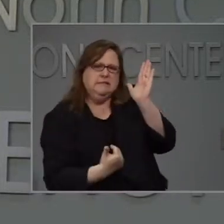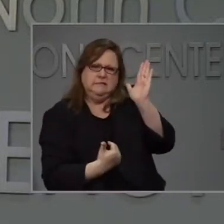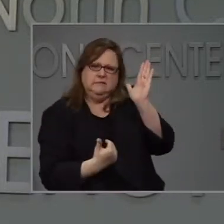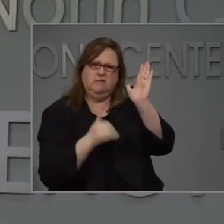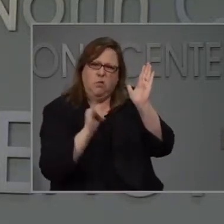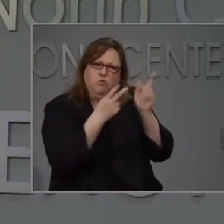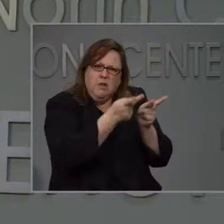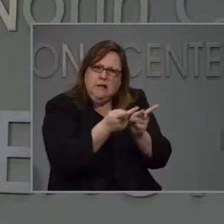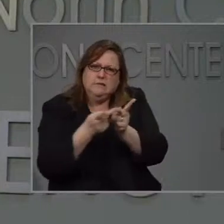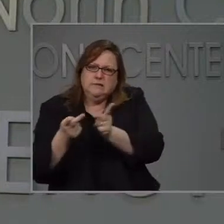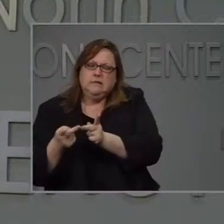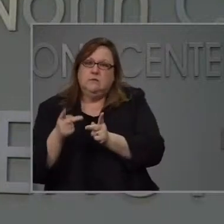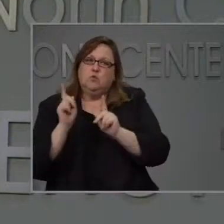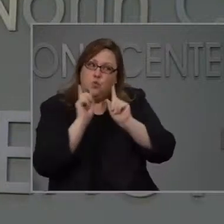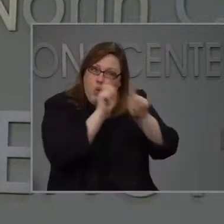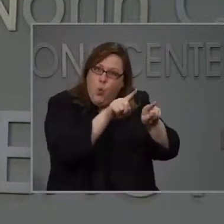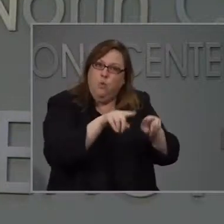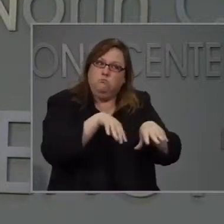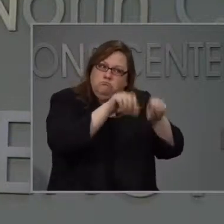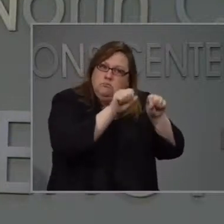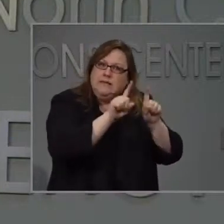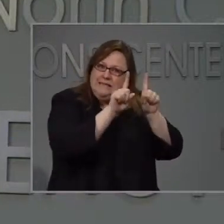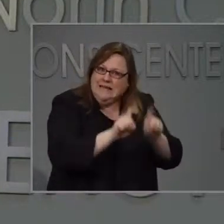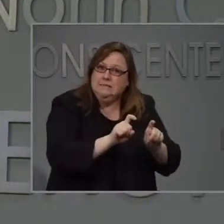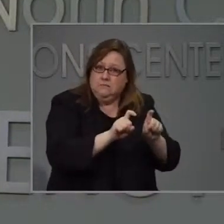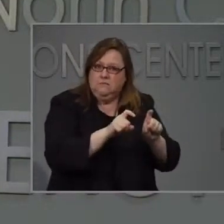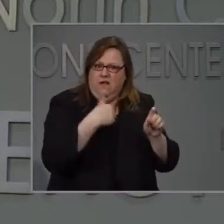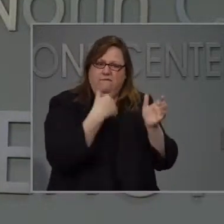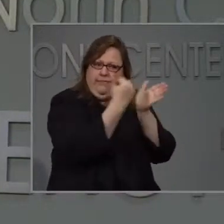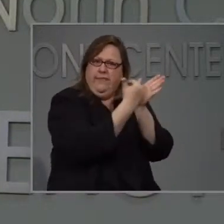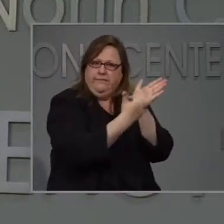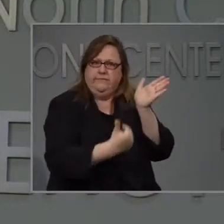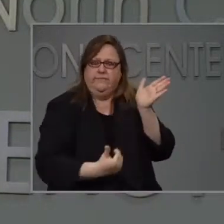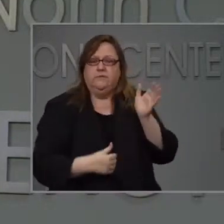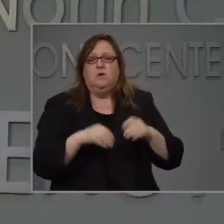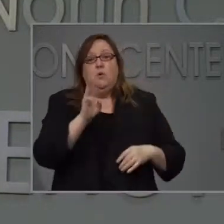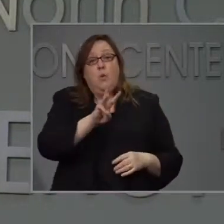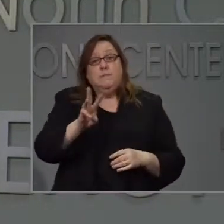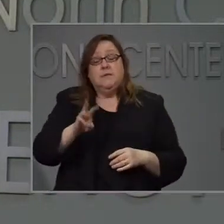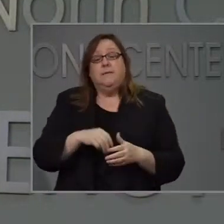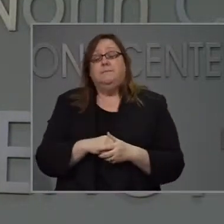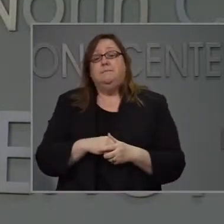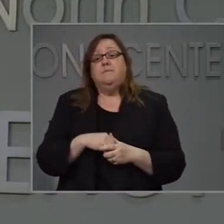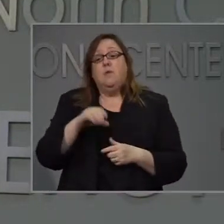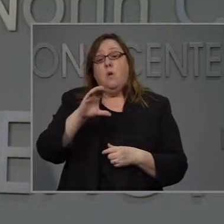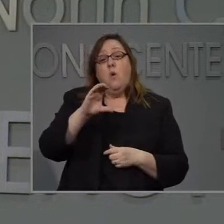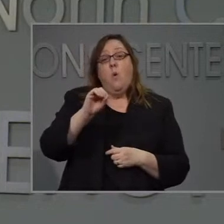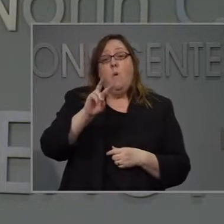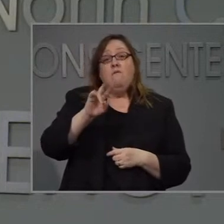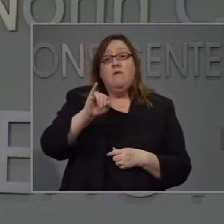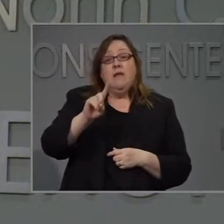people know where they can go and get tested. This information can be found at